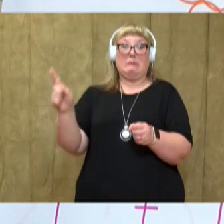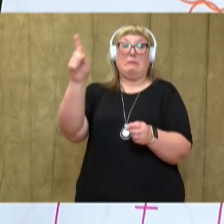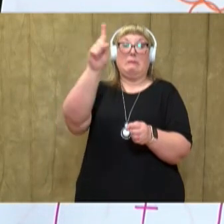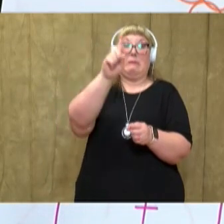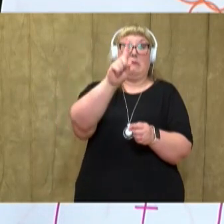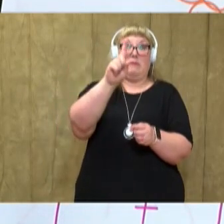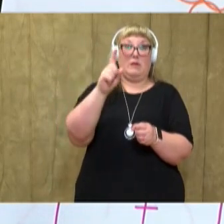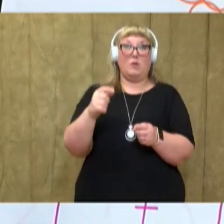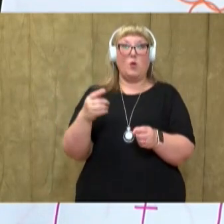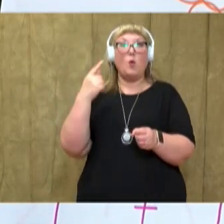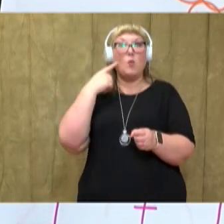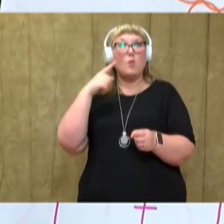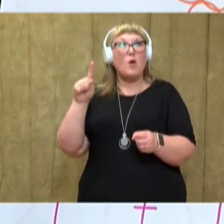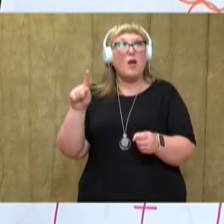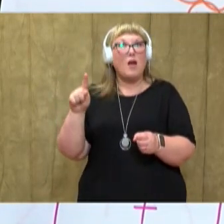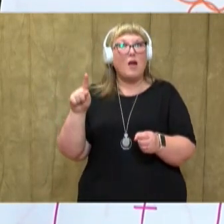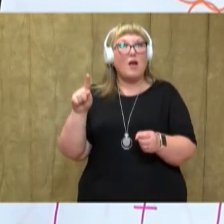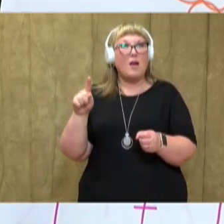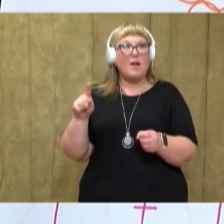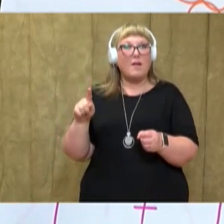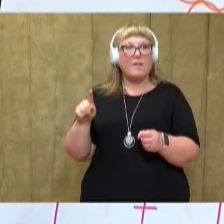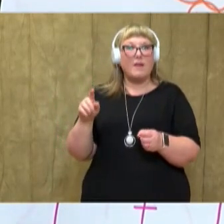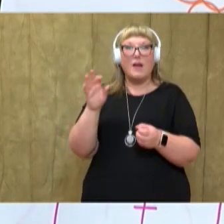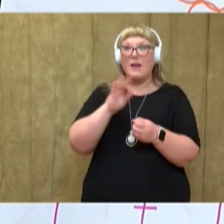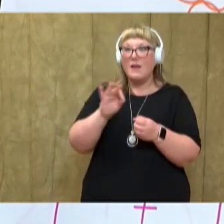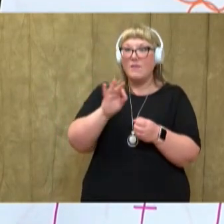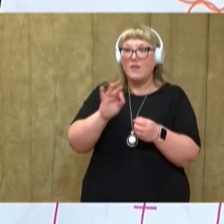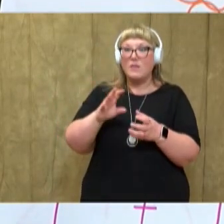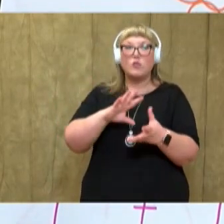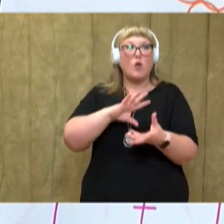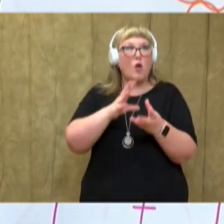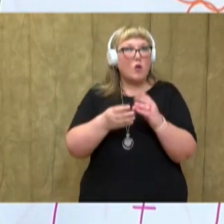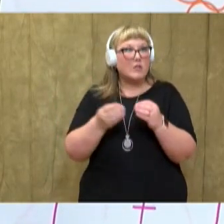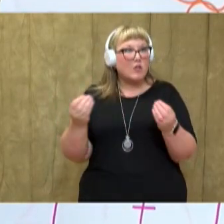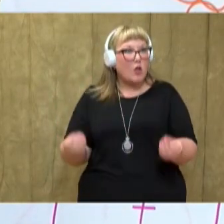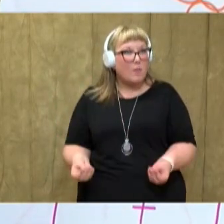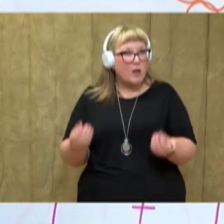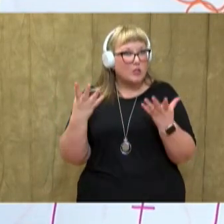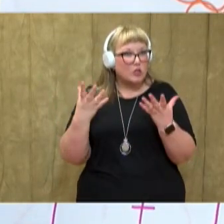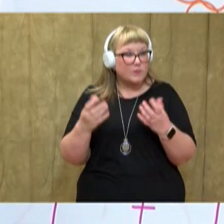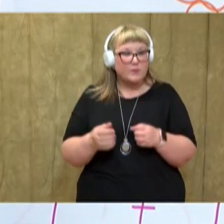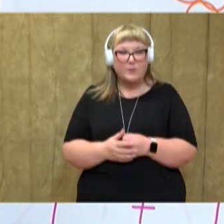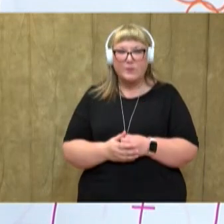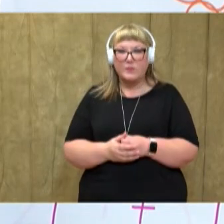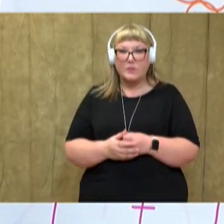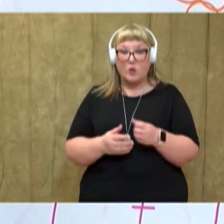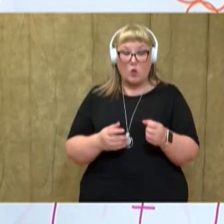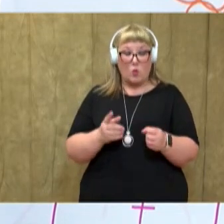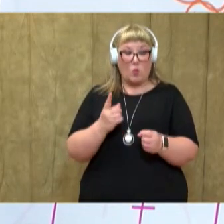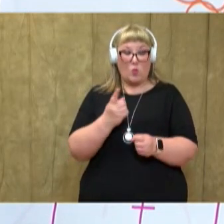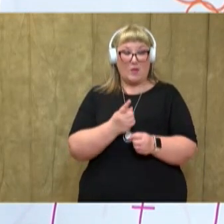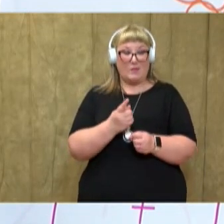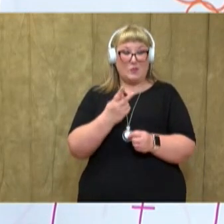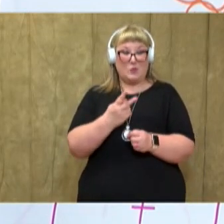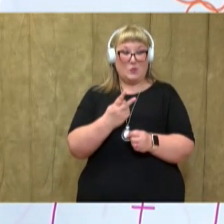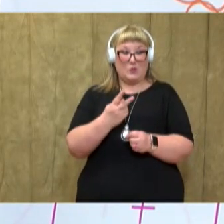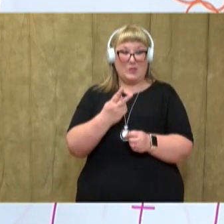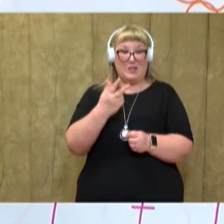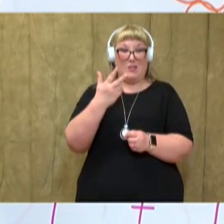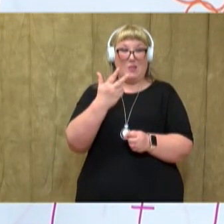1 more. It does. Let's count all of our ice cream scoops up. 1,